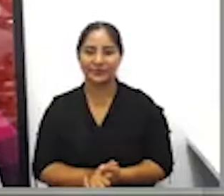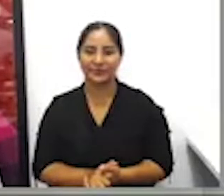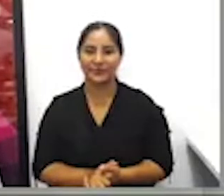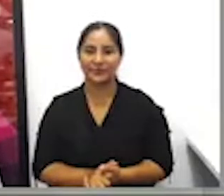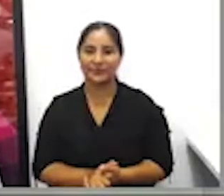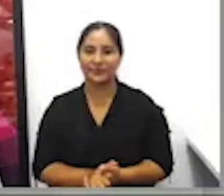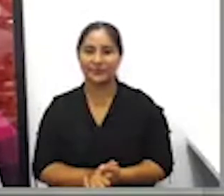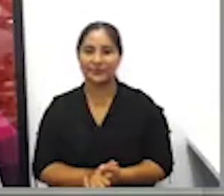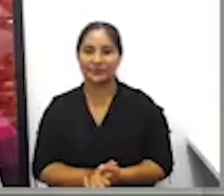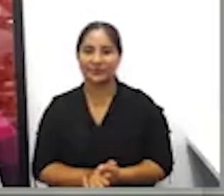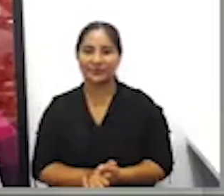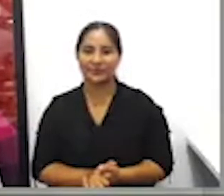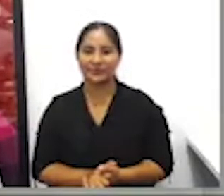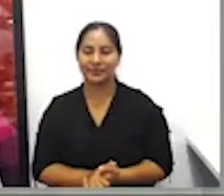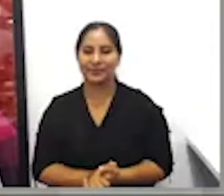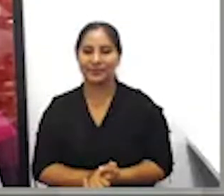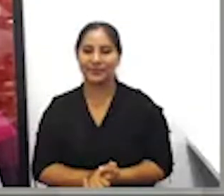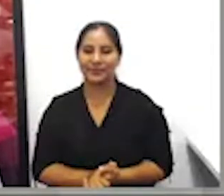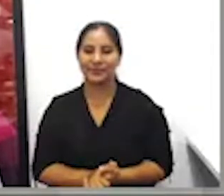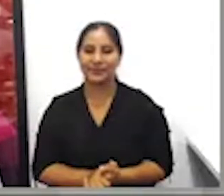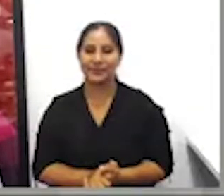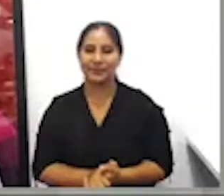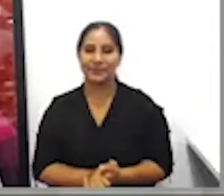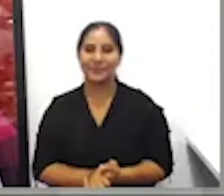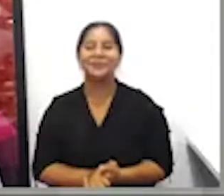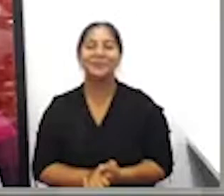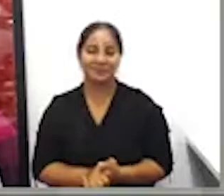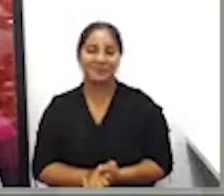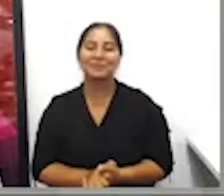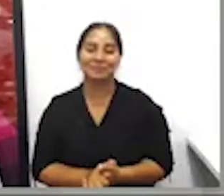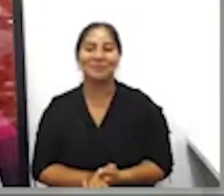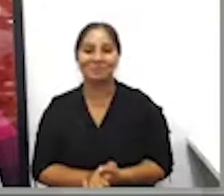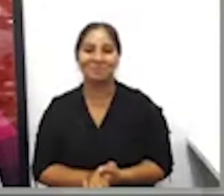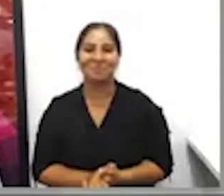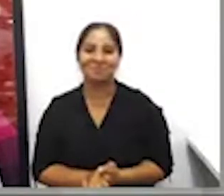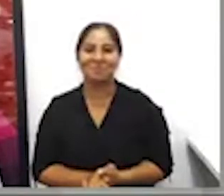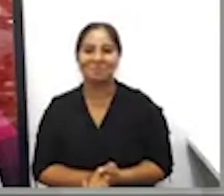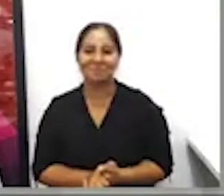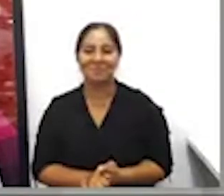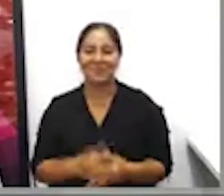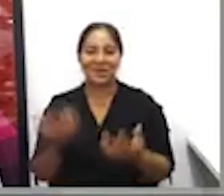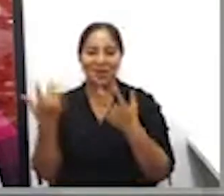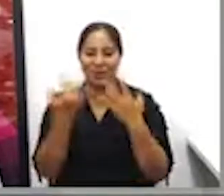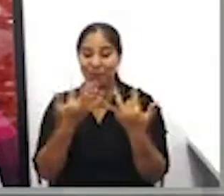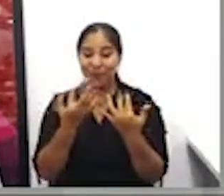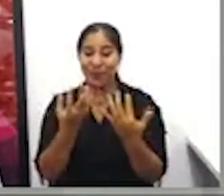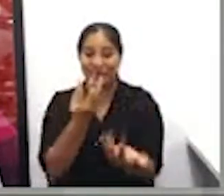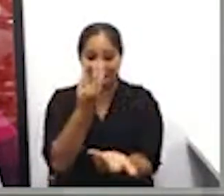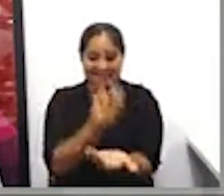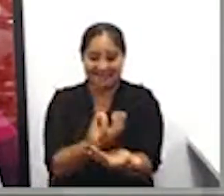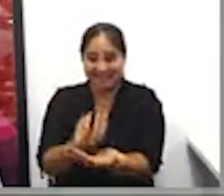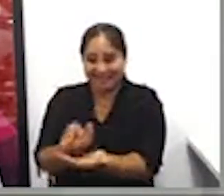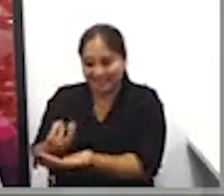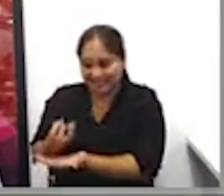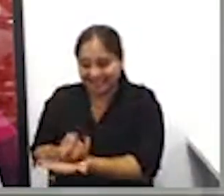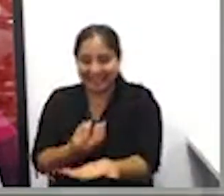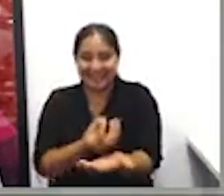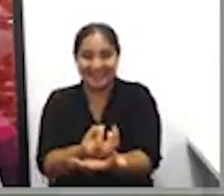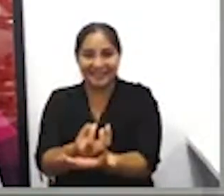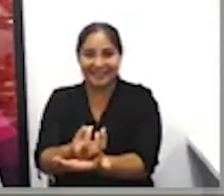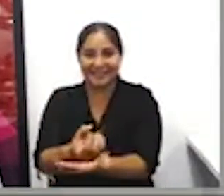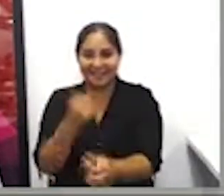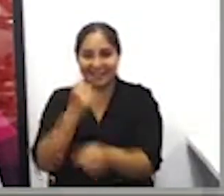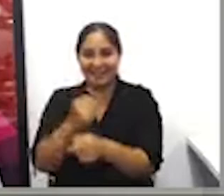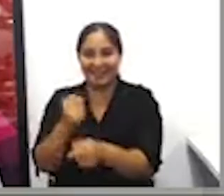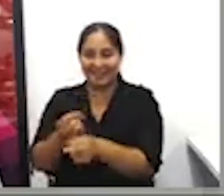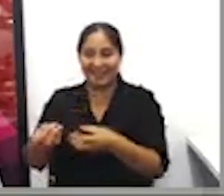had done photographs of me or of famous celebrities that they